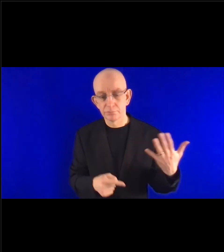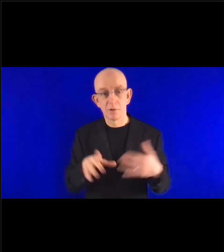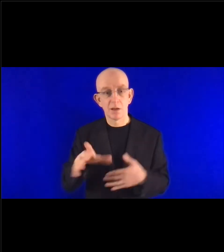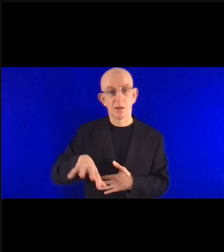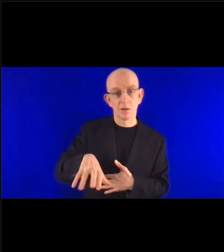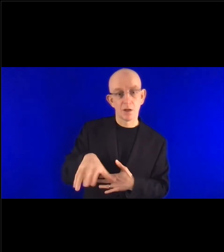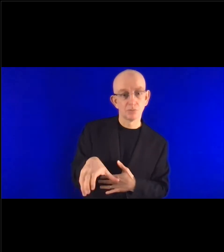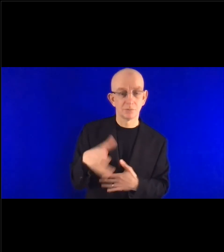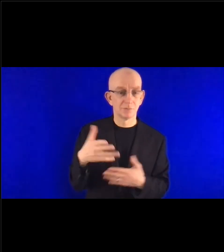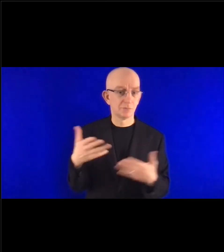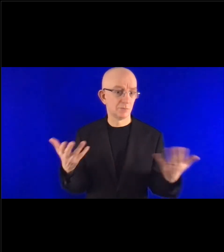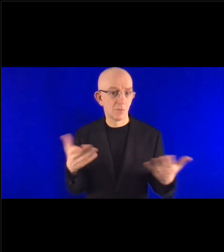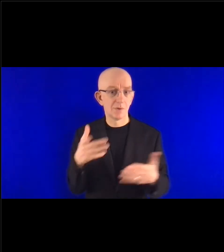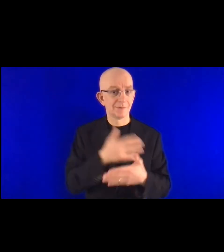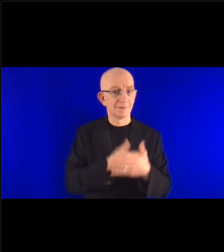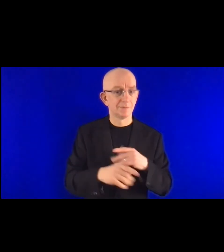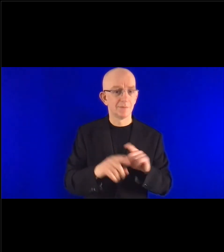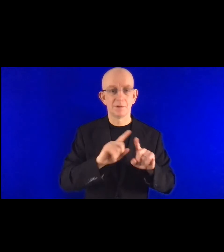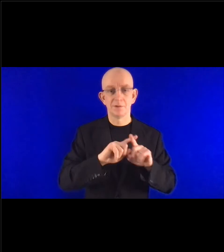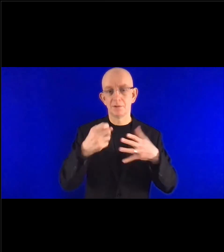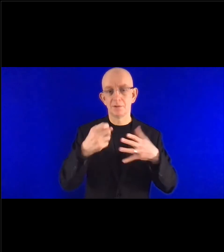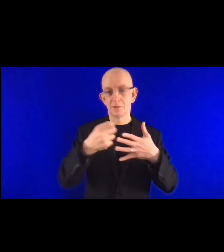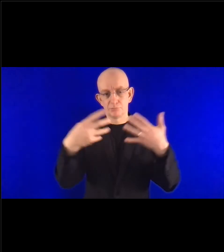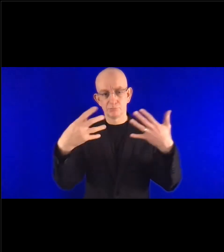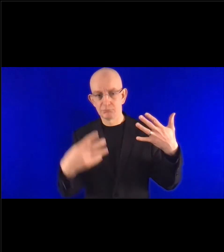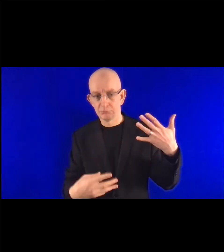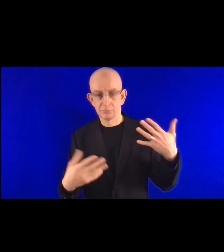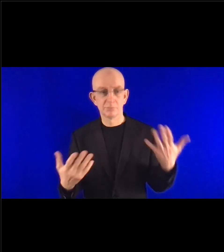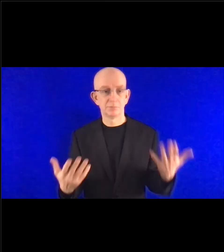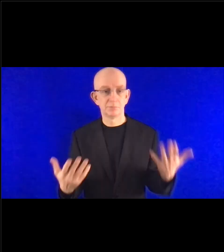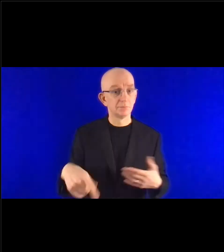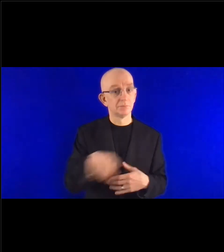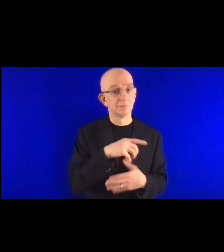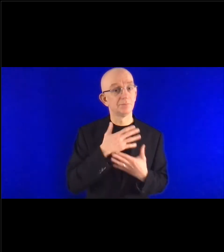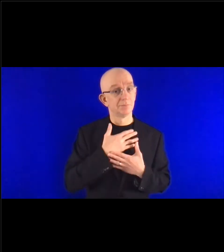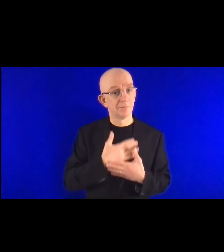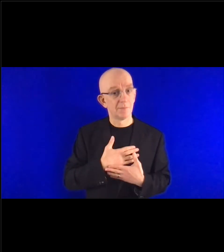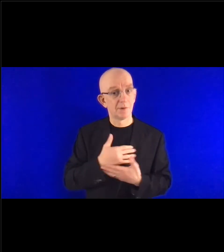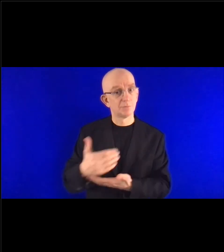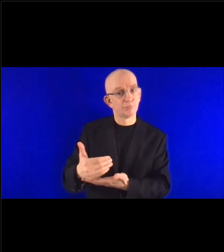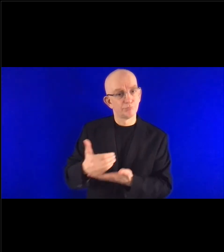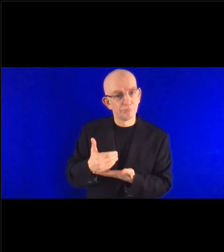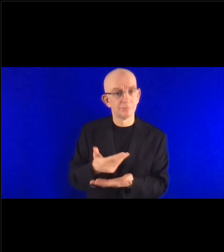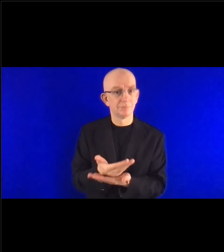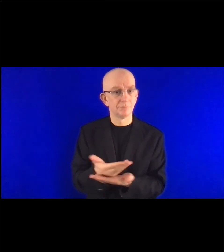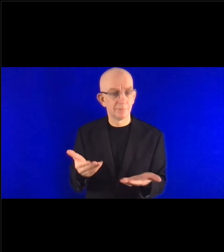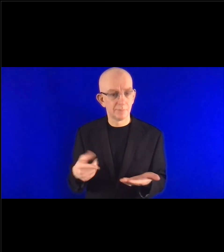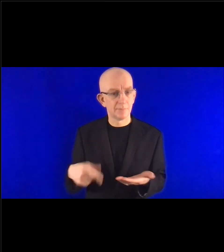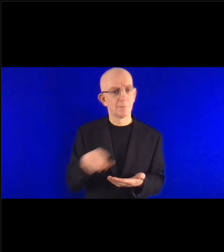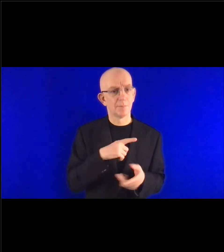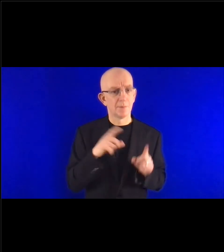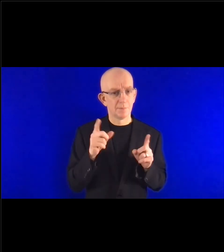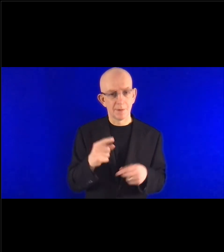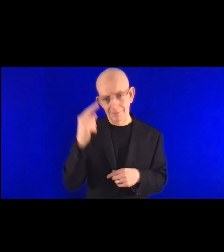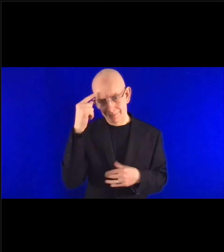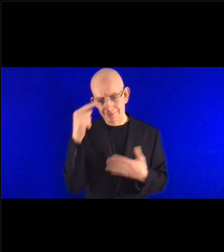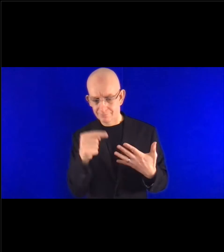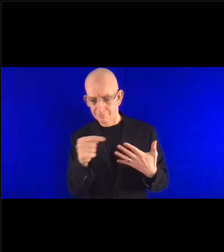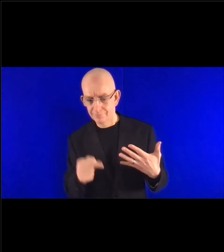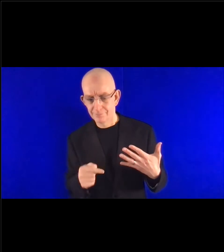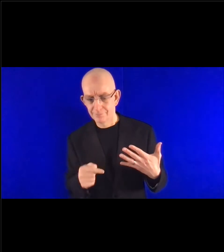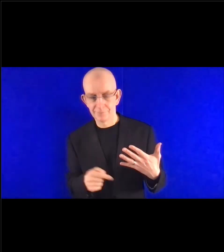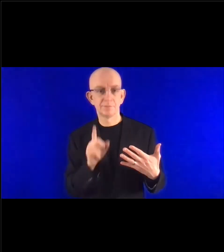beautiful in paper feeling has shown several loopholes in practice, but I want to focus on those regarding disability. Every